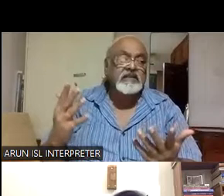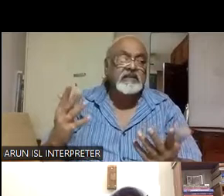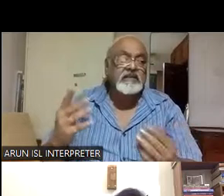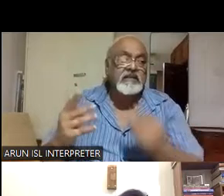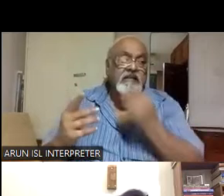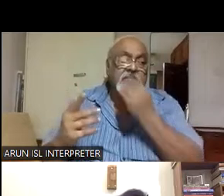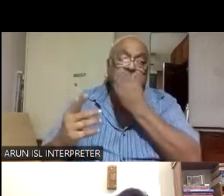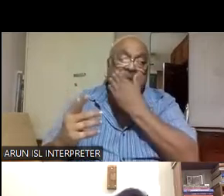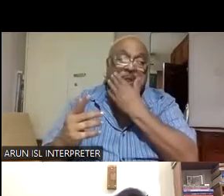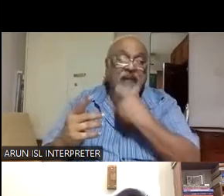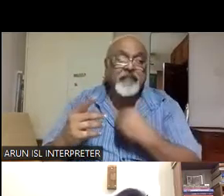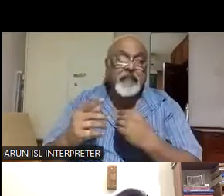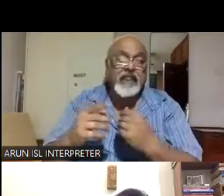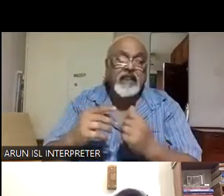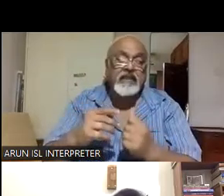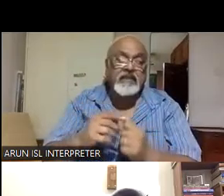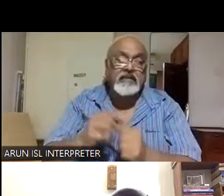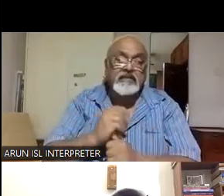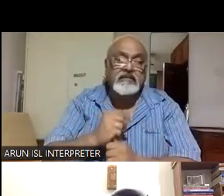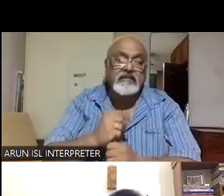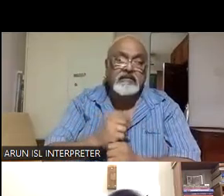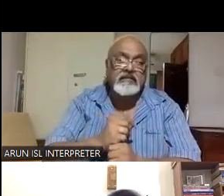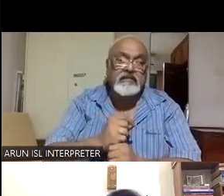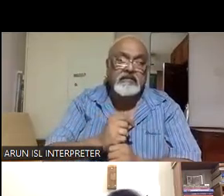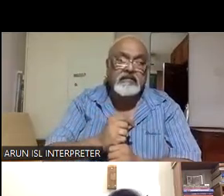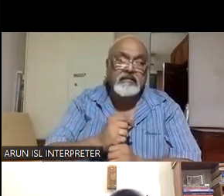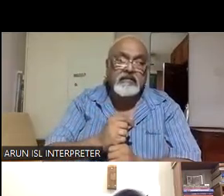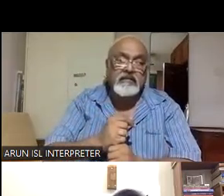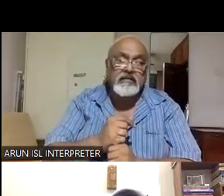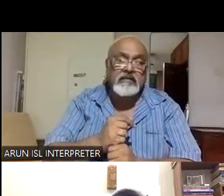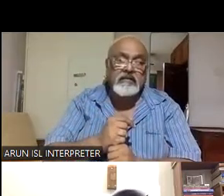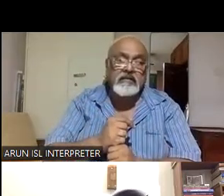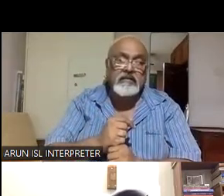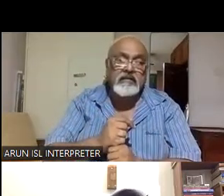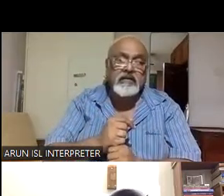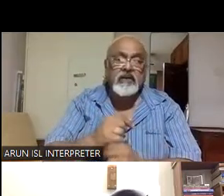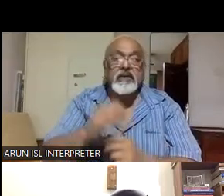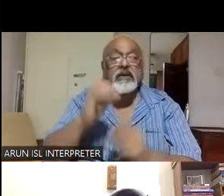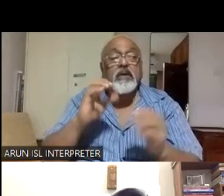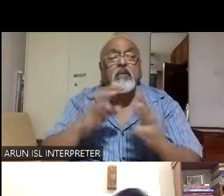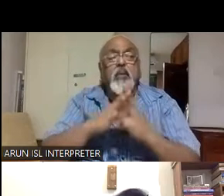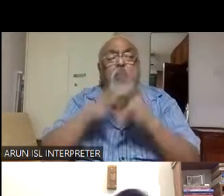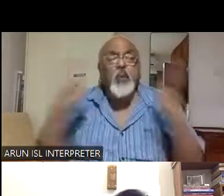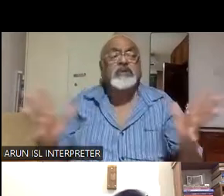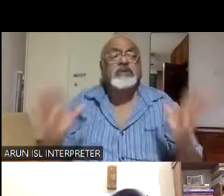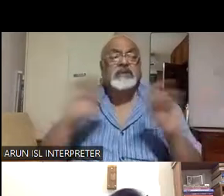most children between 0 to 8 years of age are not in the school, children with disabilities. If